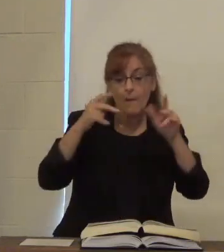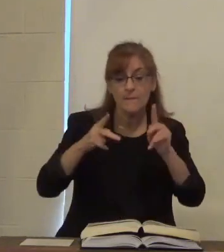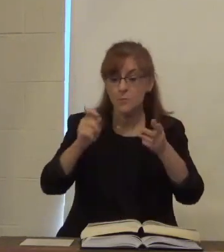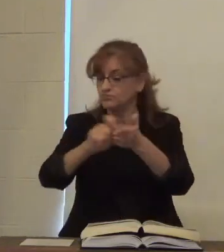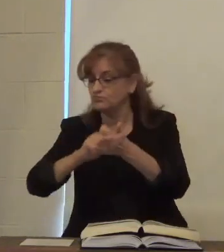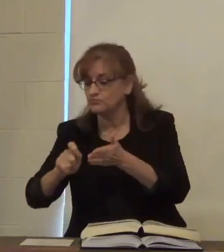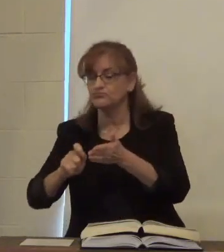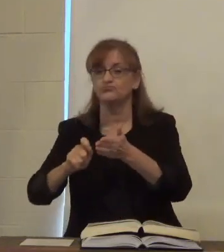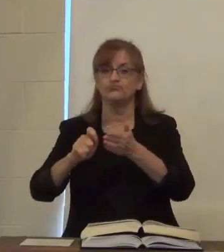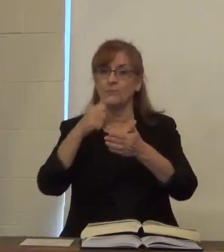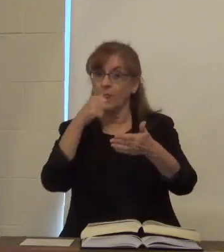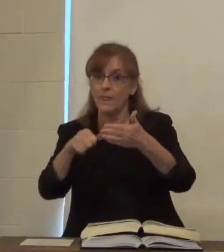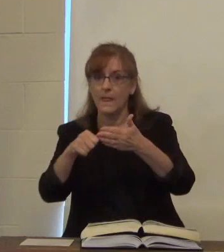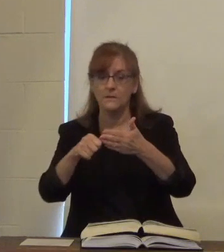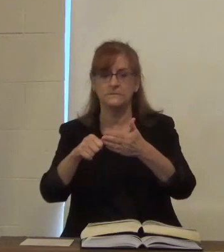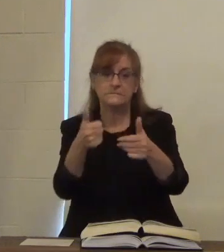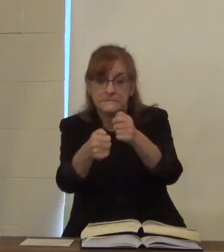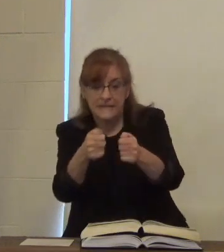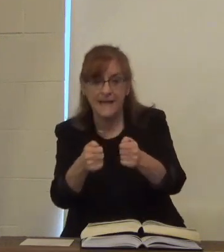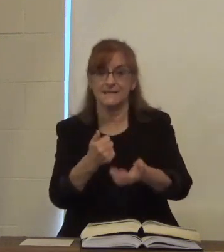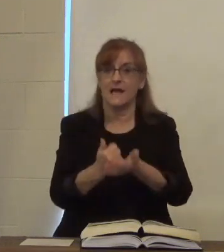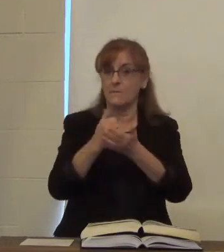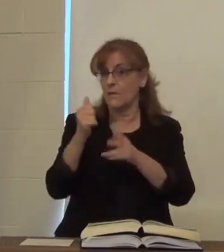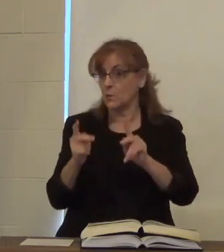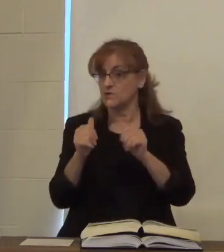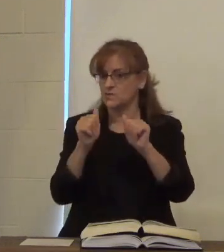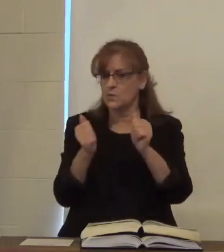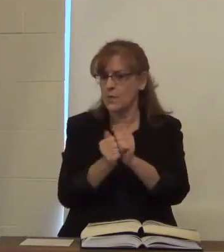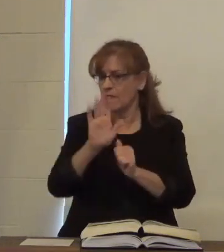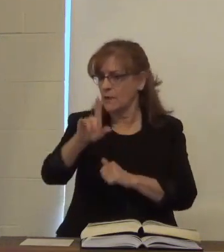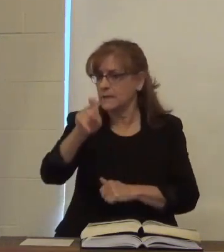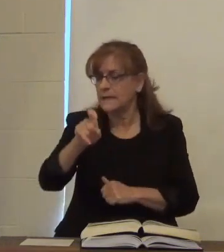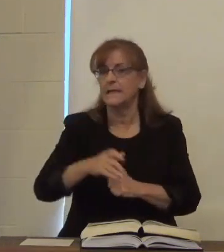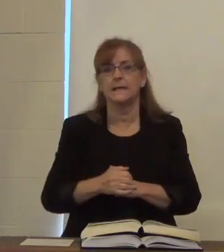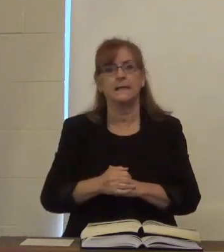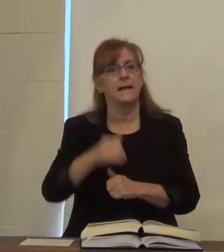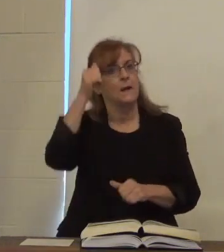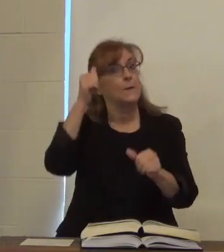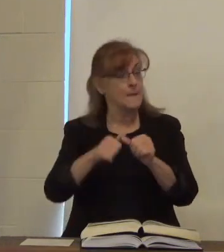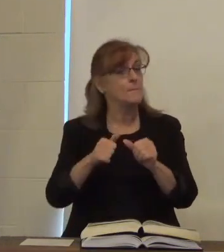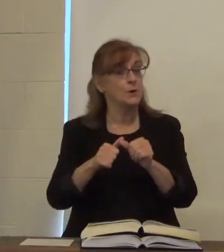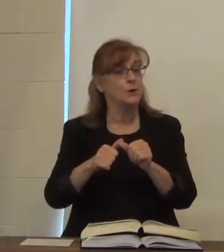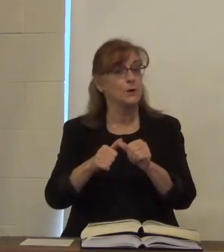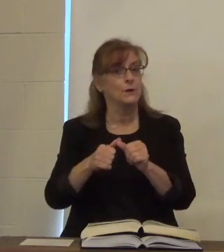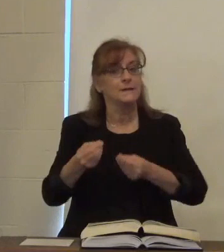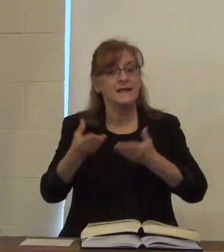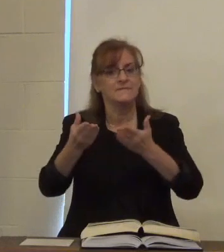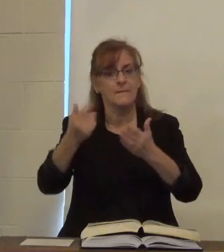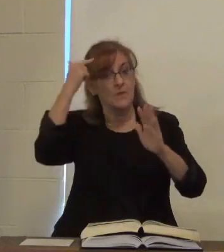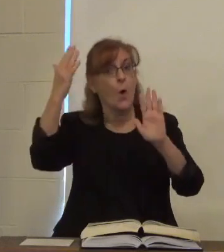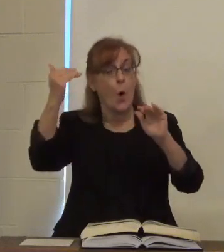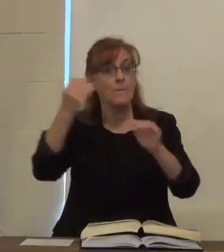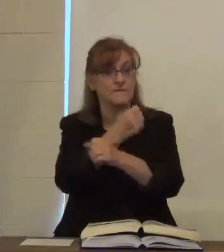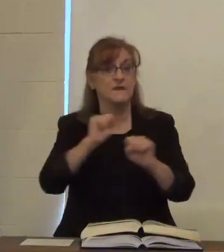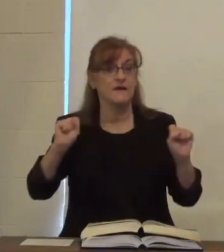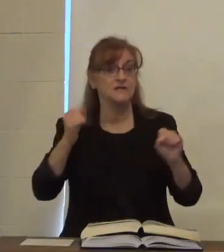them, text, help someone with a need. And as you do, don't forget to give them the hope of